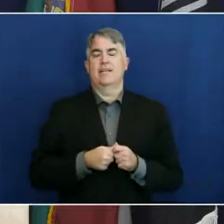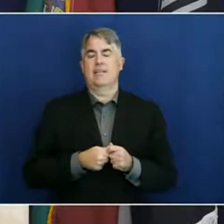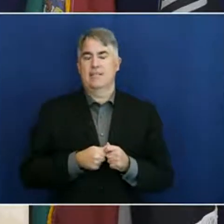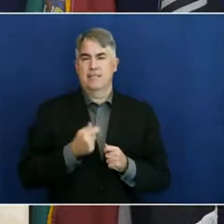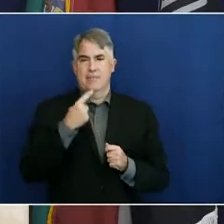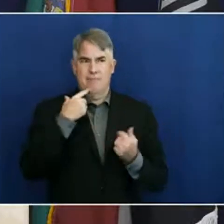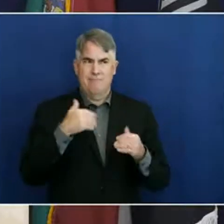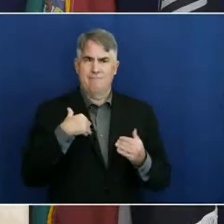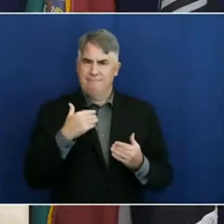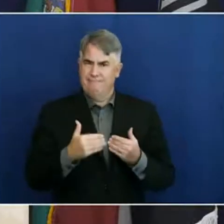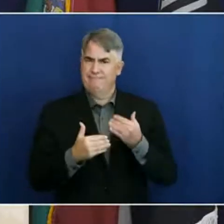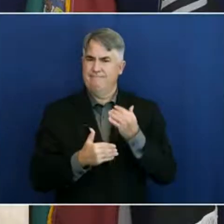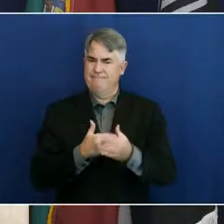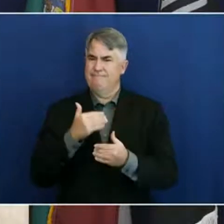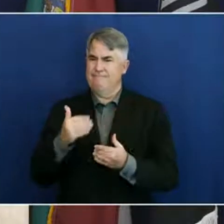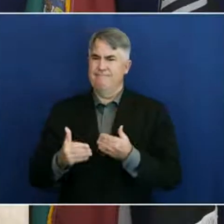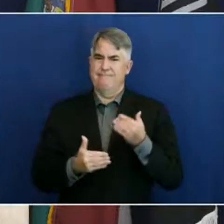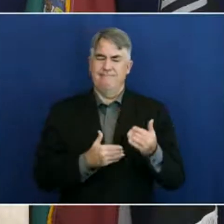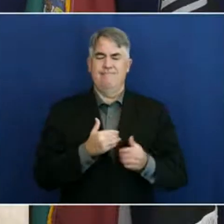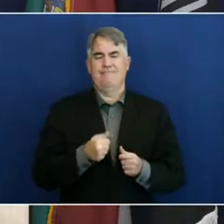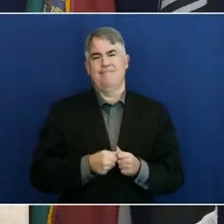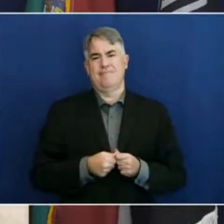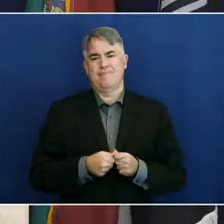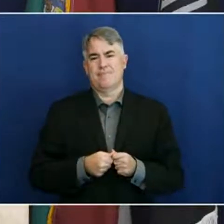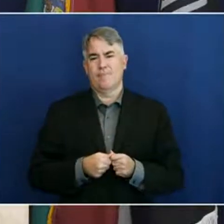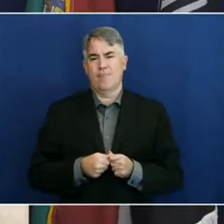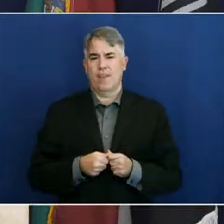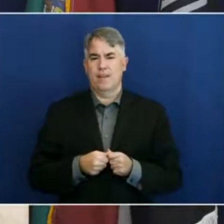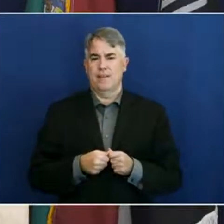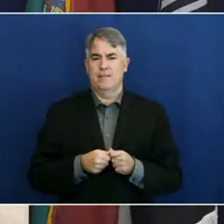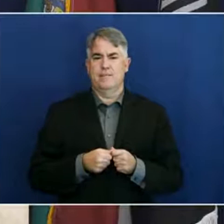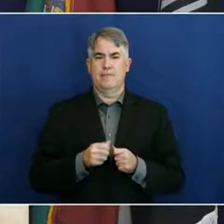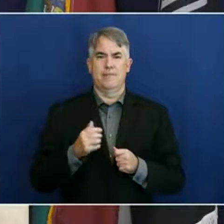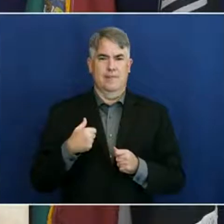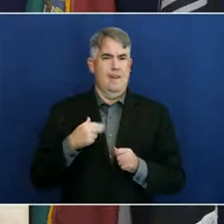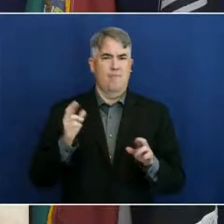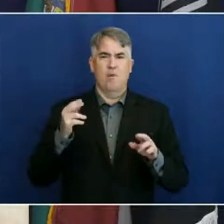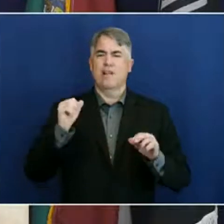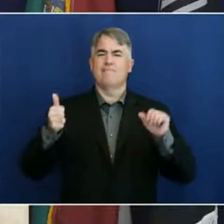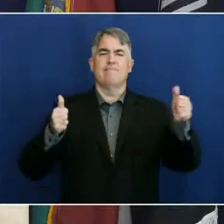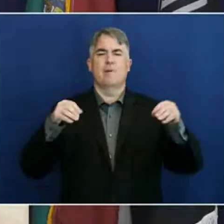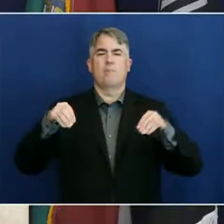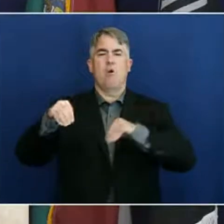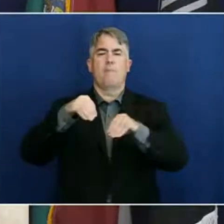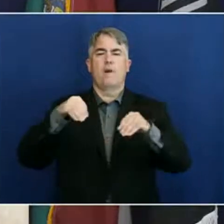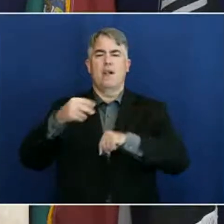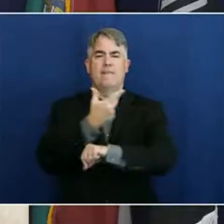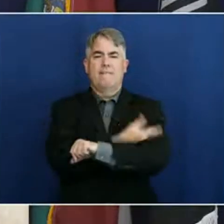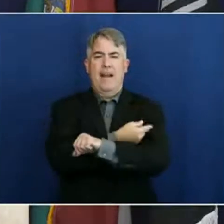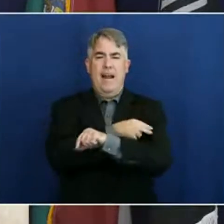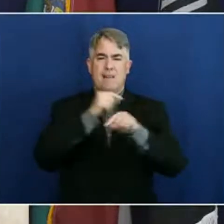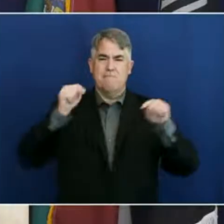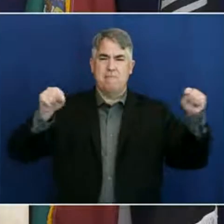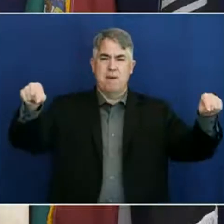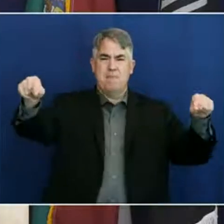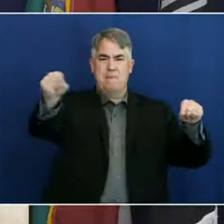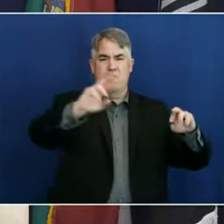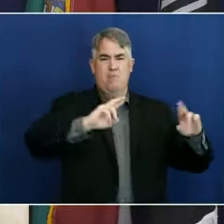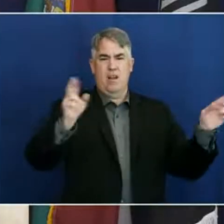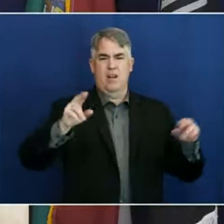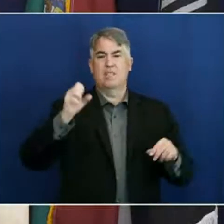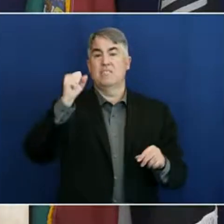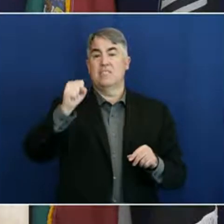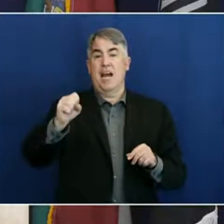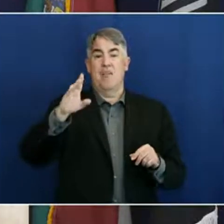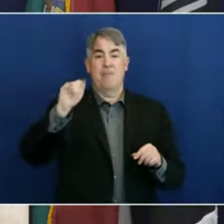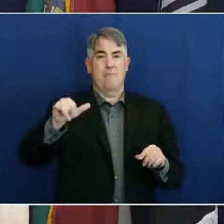vaccine site brought to them in the coming days. We saw tremendous success in South Bay. Vice Chair Vargas led the effort in large part in partnership